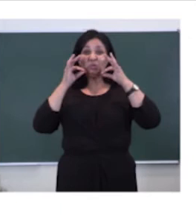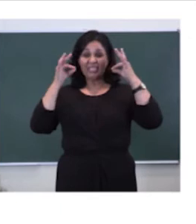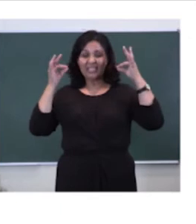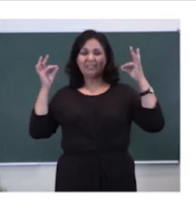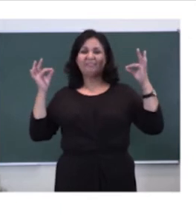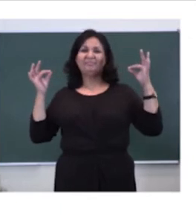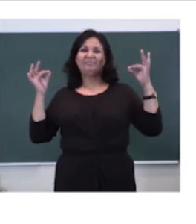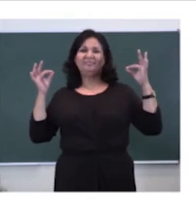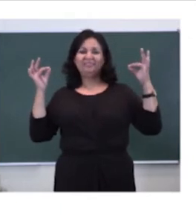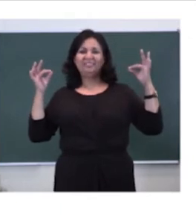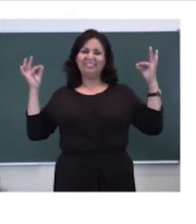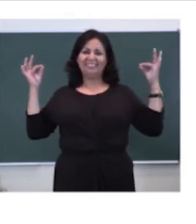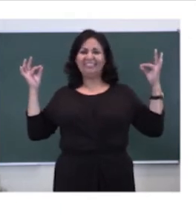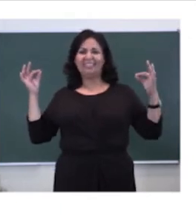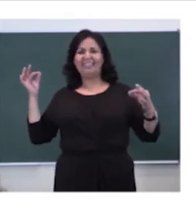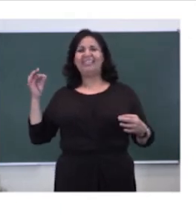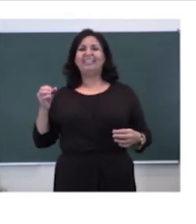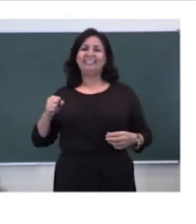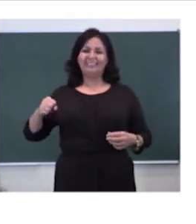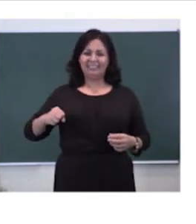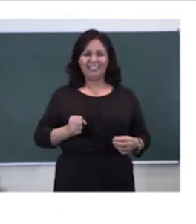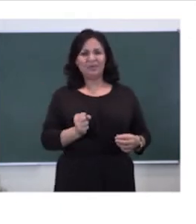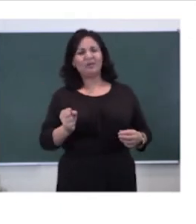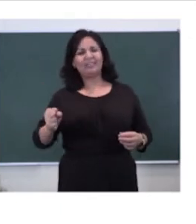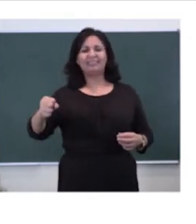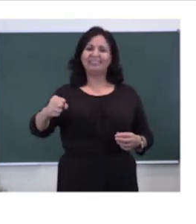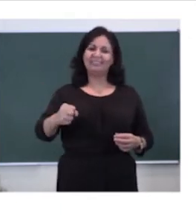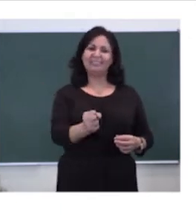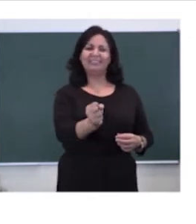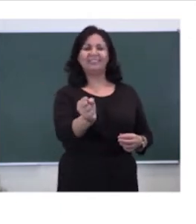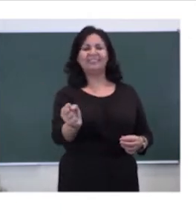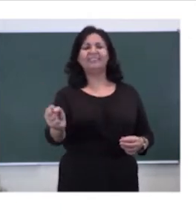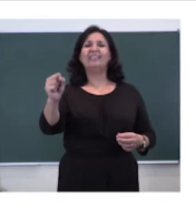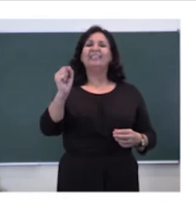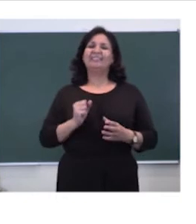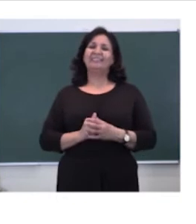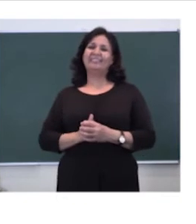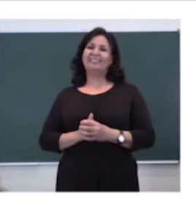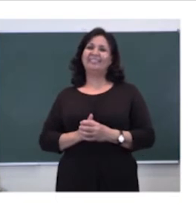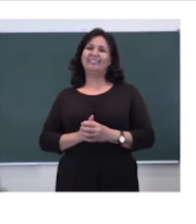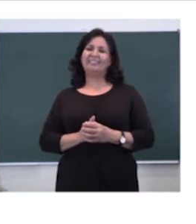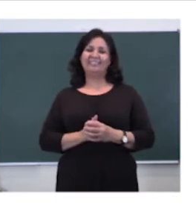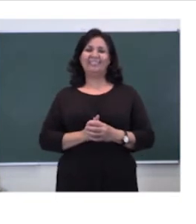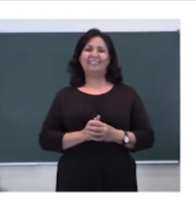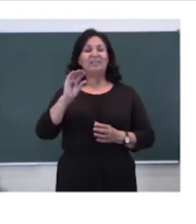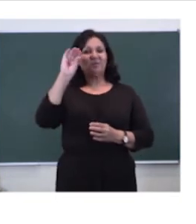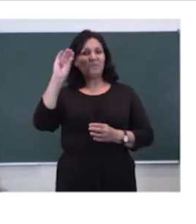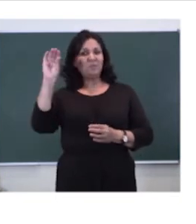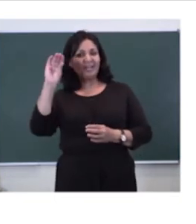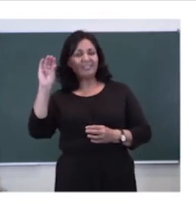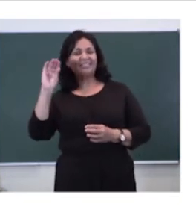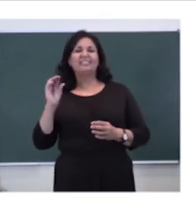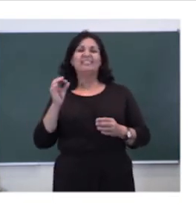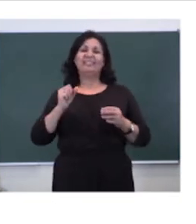Sammy Snake says in words, in words, in words. Sammy Snake says